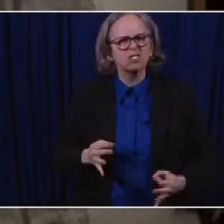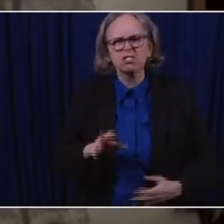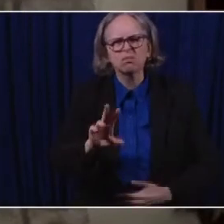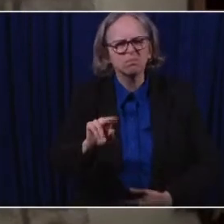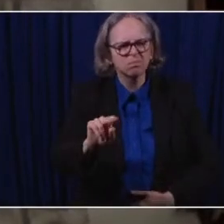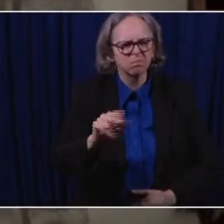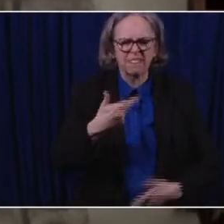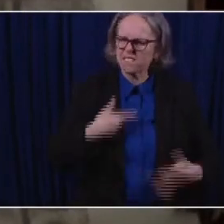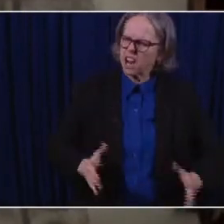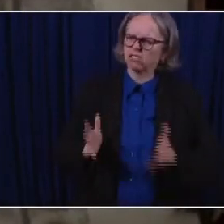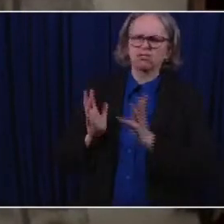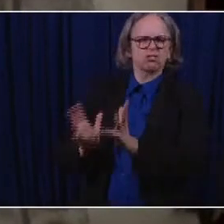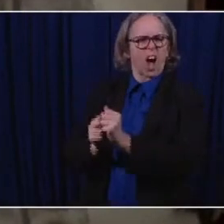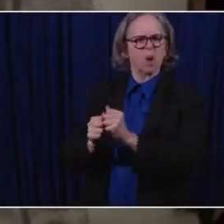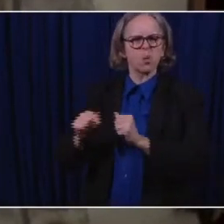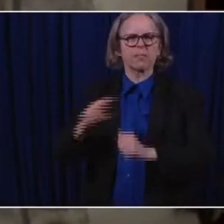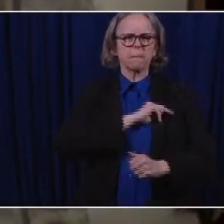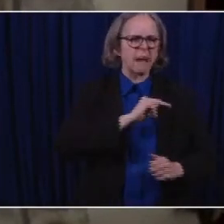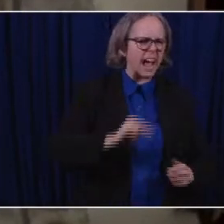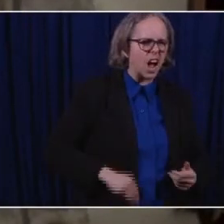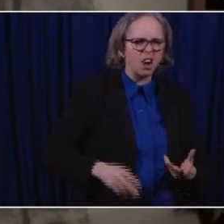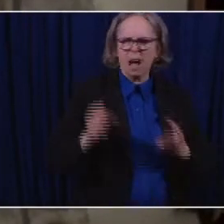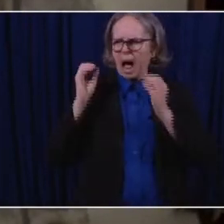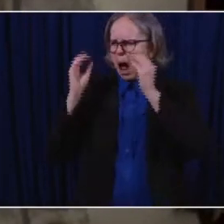to mayors, talked to educators,